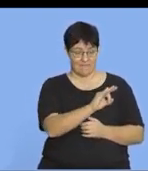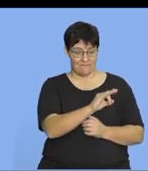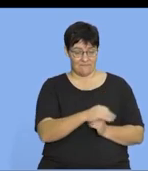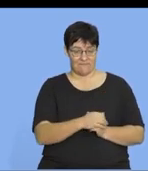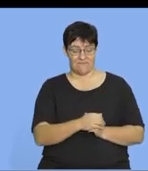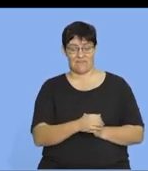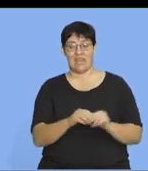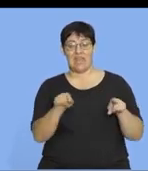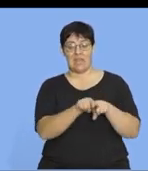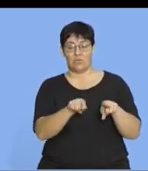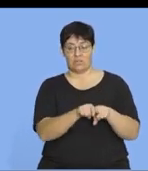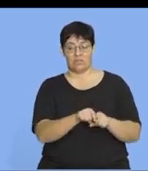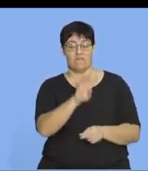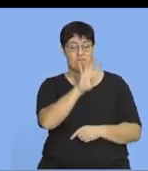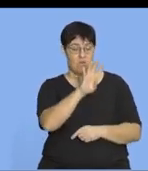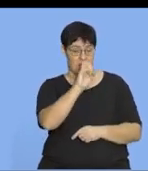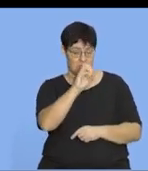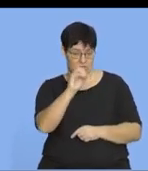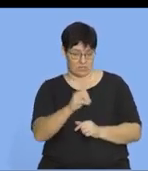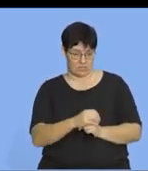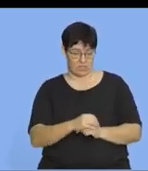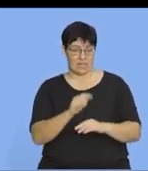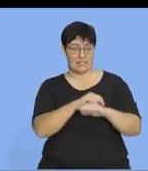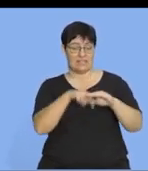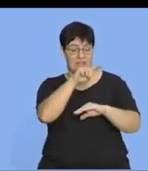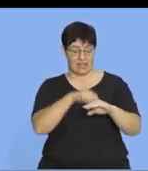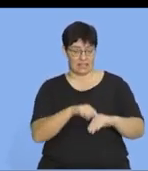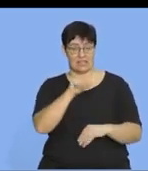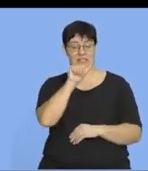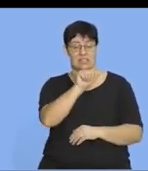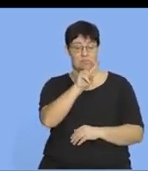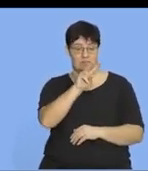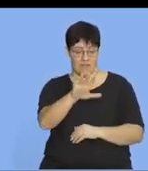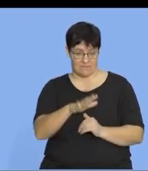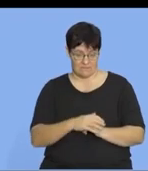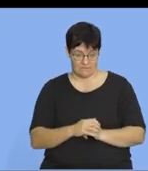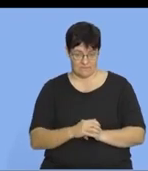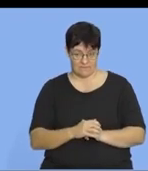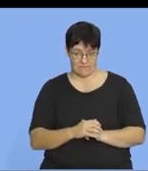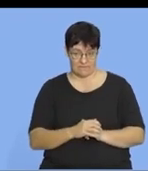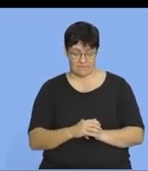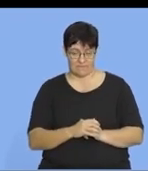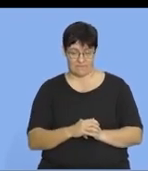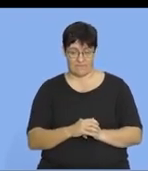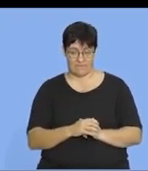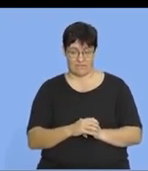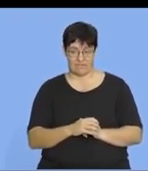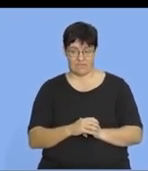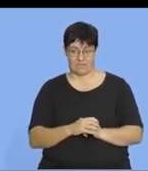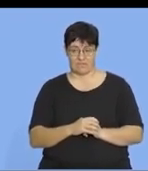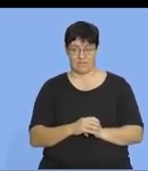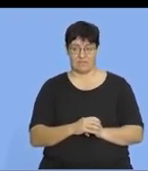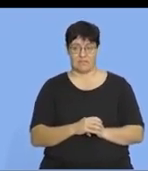is now going to be 400 divided by 625, because that's the first